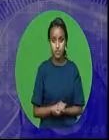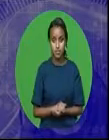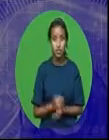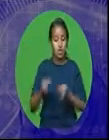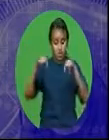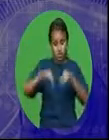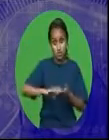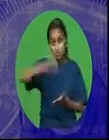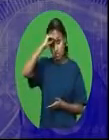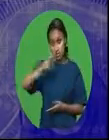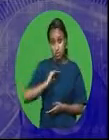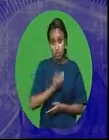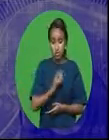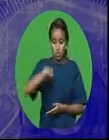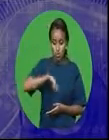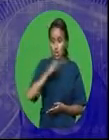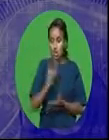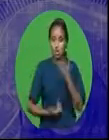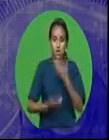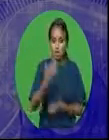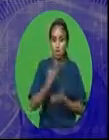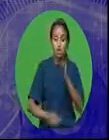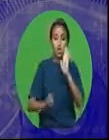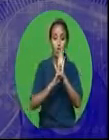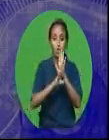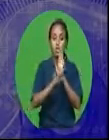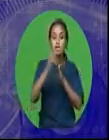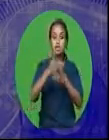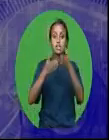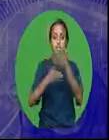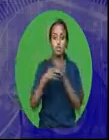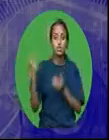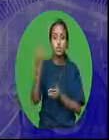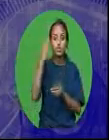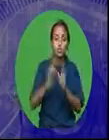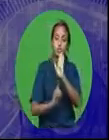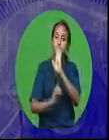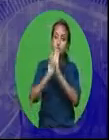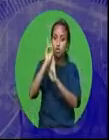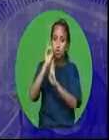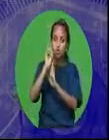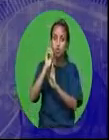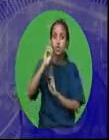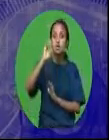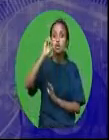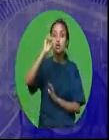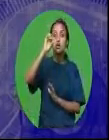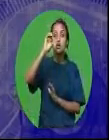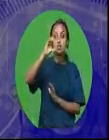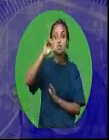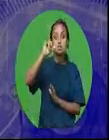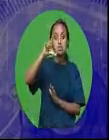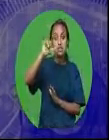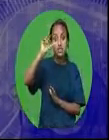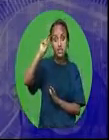In our today's lesson, we will discuss the rules and steps used for the development of cylinder